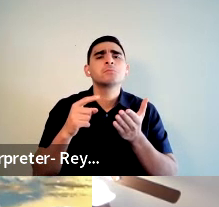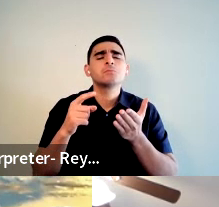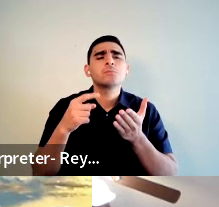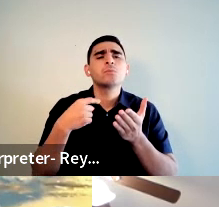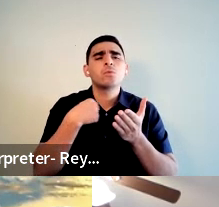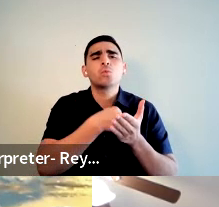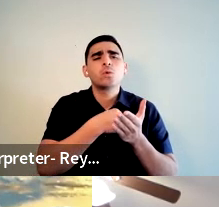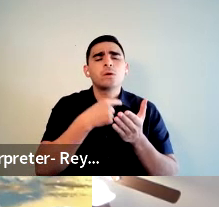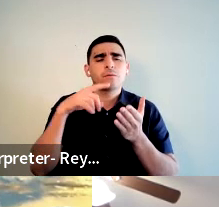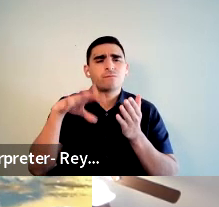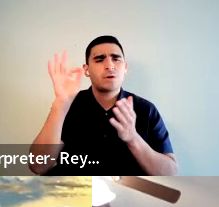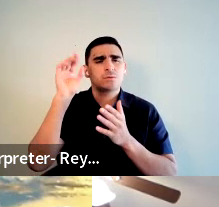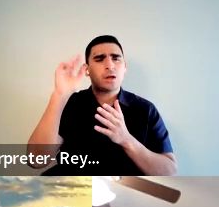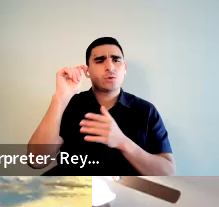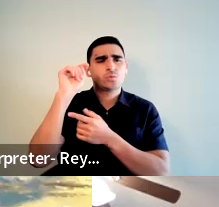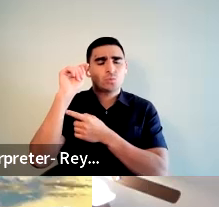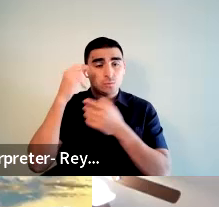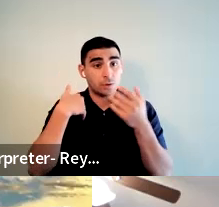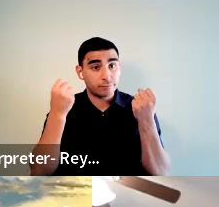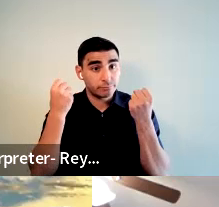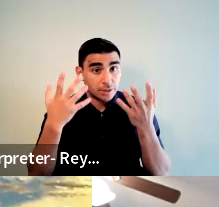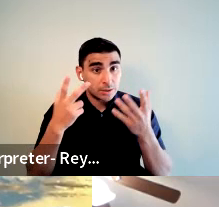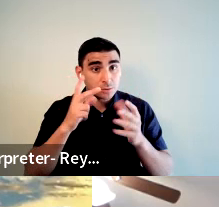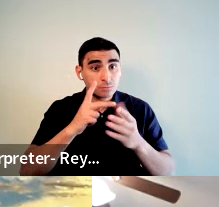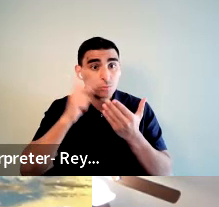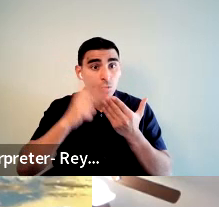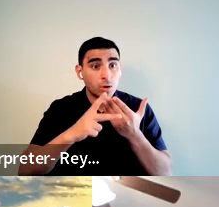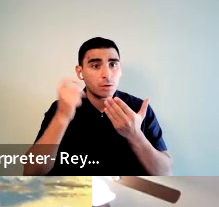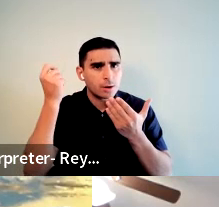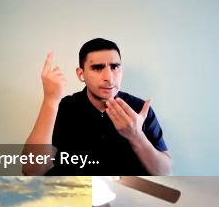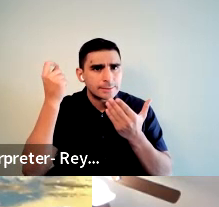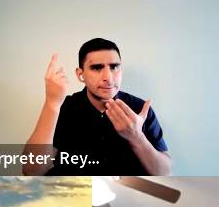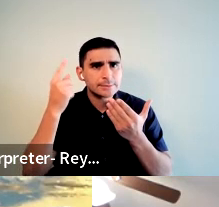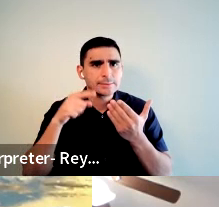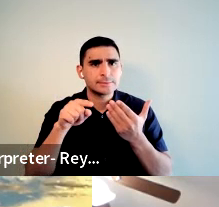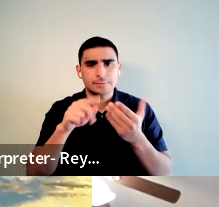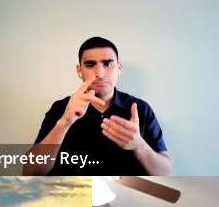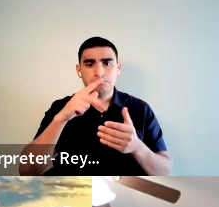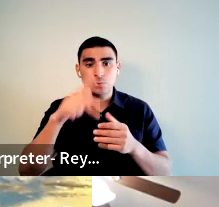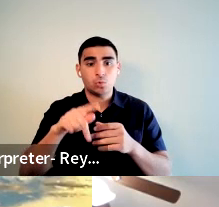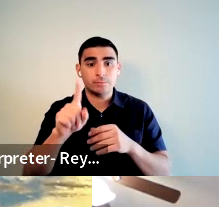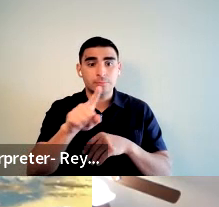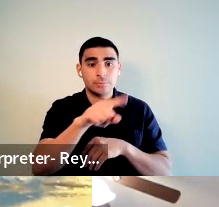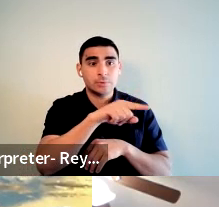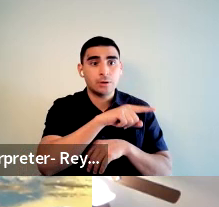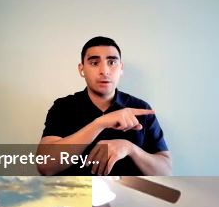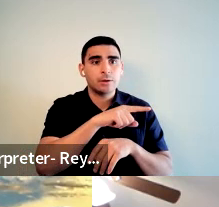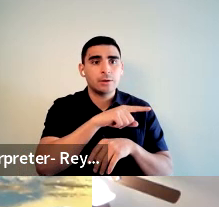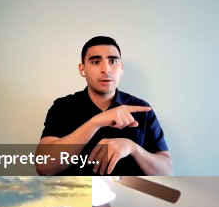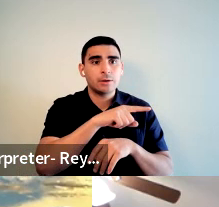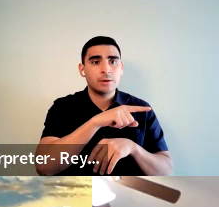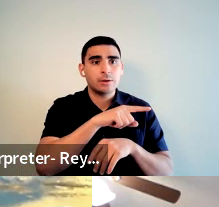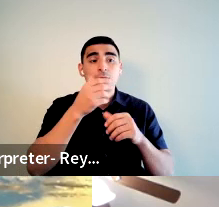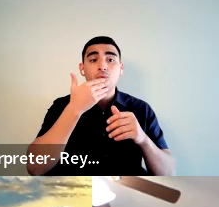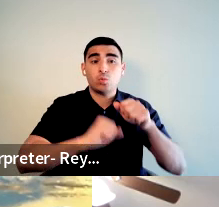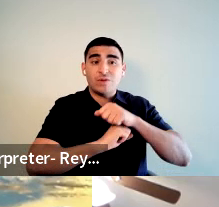we realized that there's a lot of programs, but what's not happening is the programs aren't being set up for success